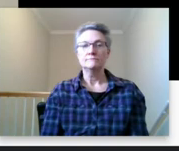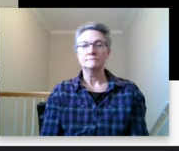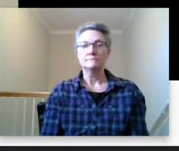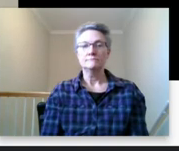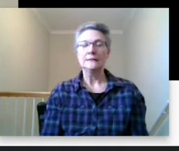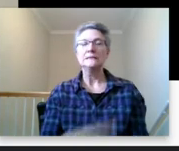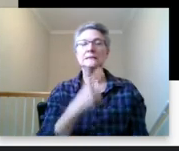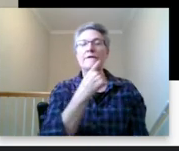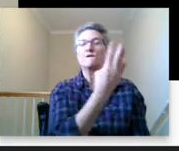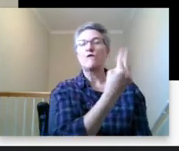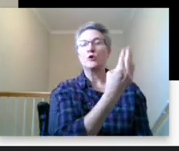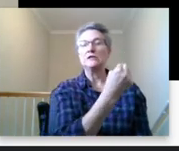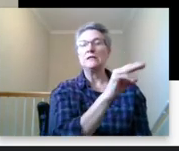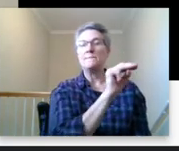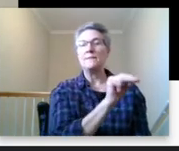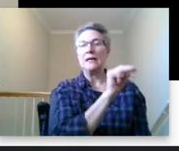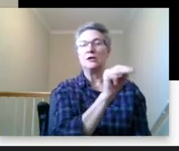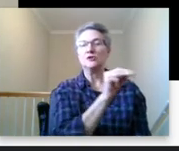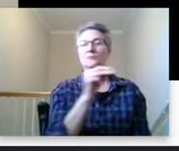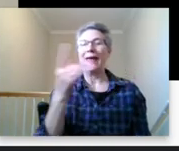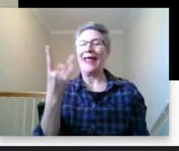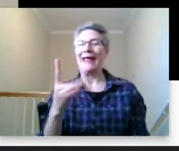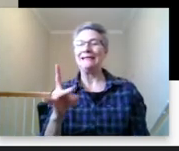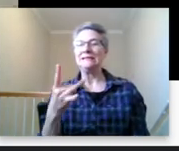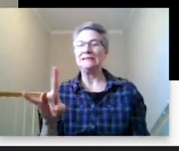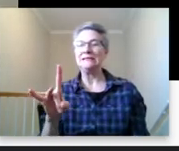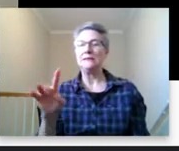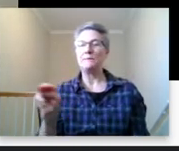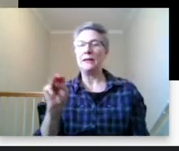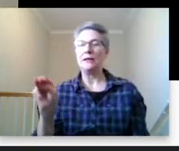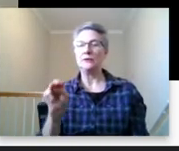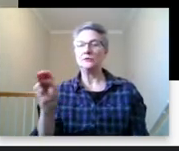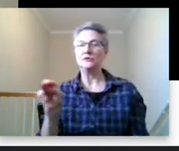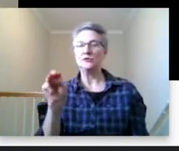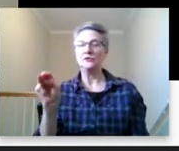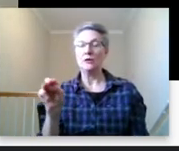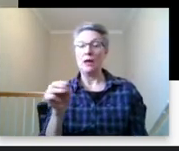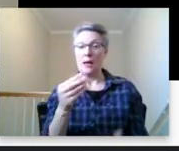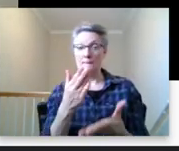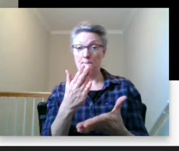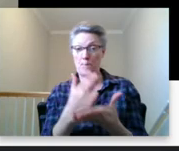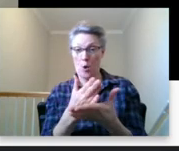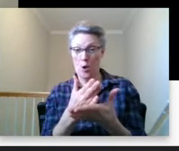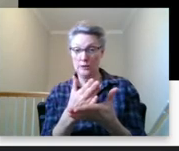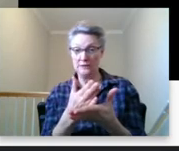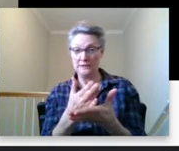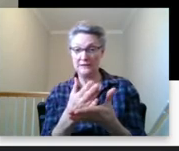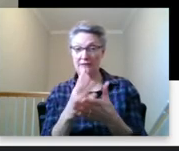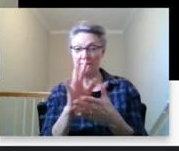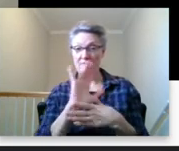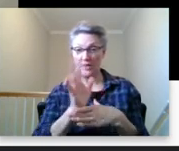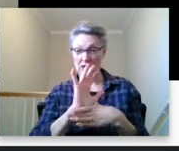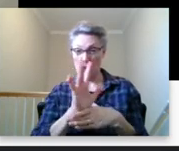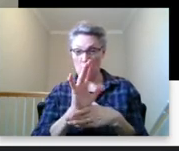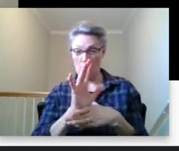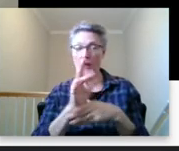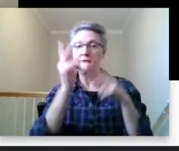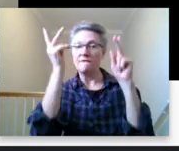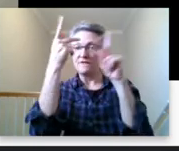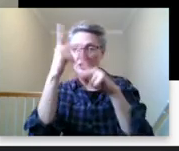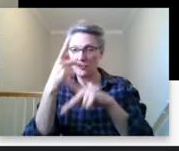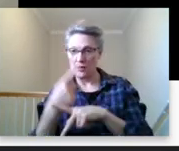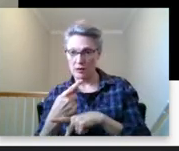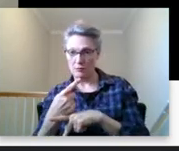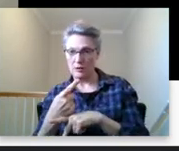We'll say it's 14 meters by 18 meters. Go ahead and pause me here, and then you can jump back in and see if you got your